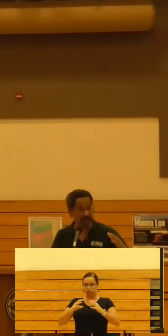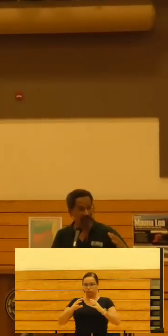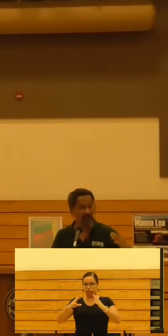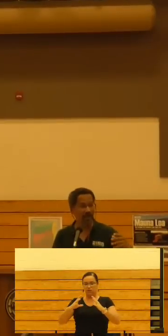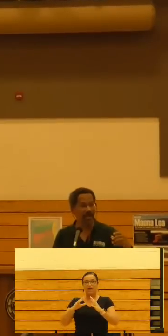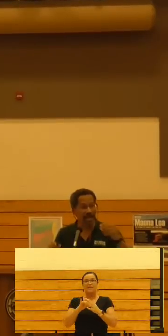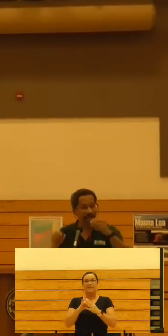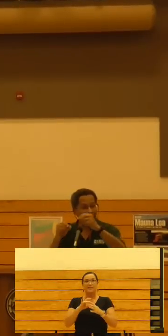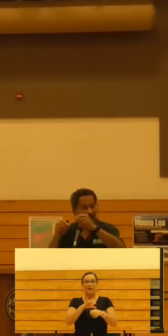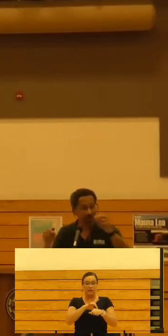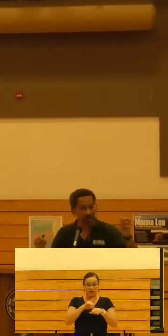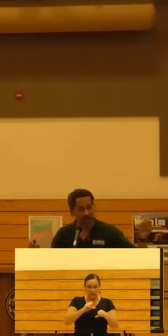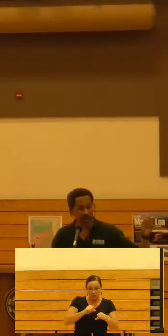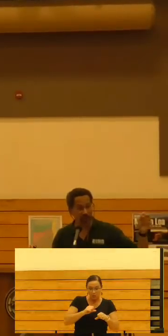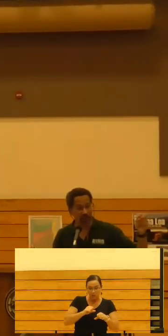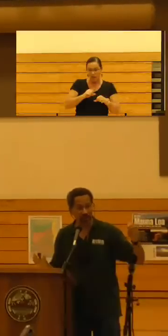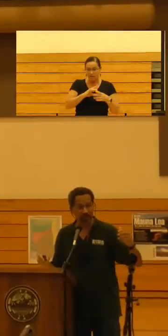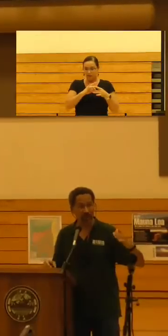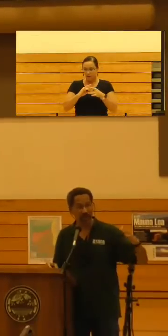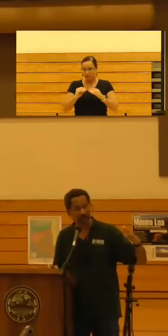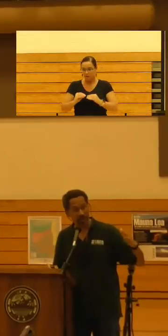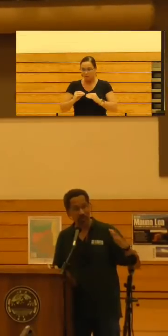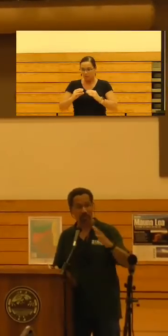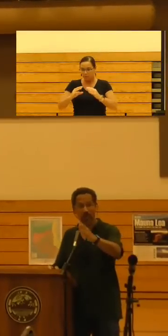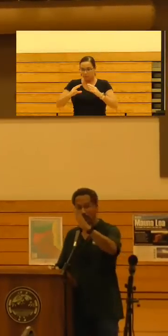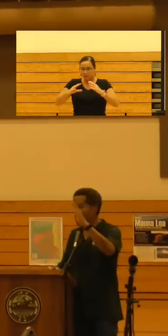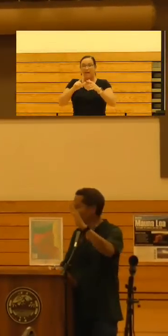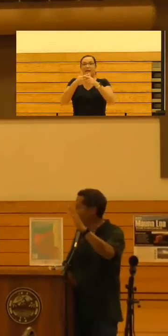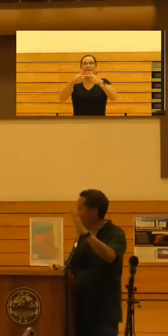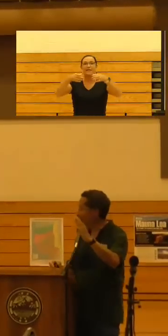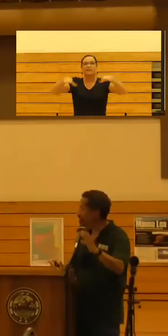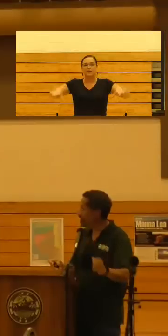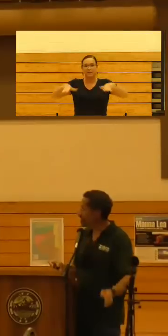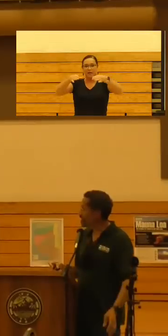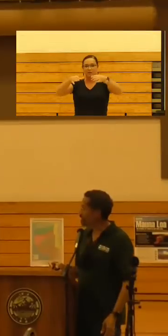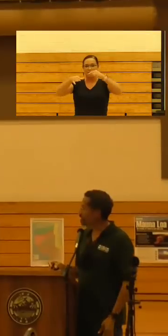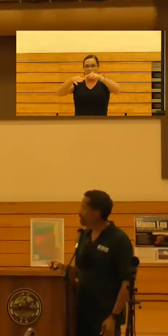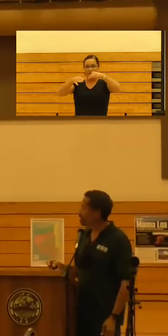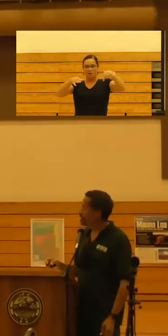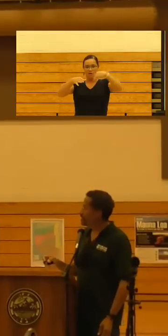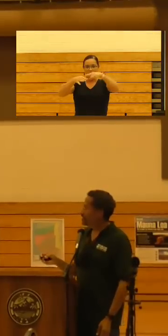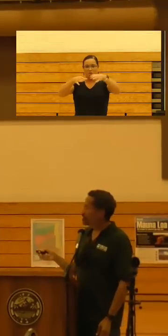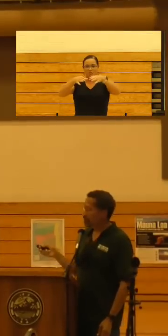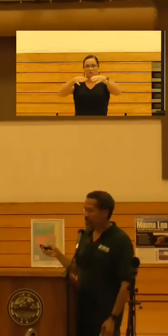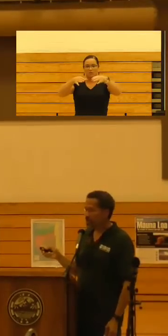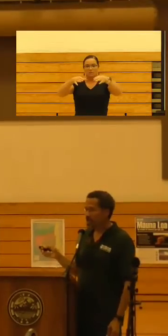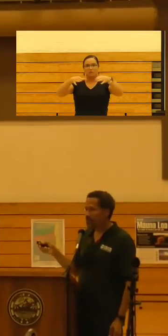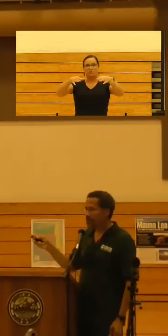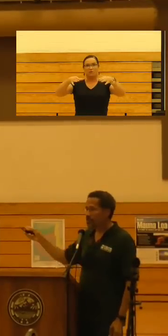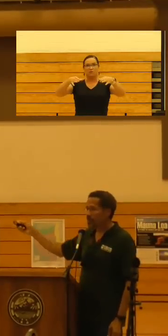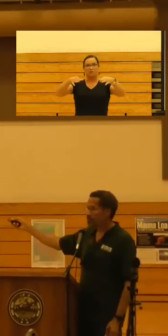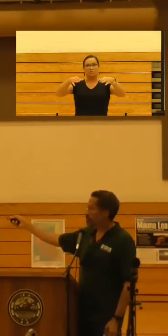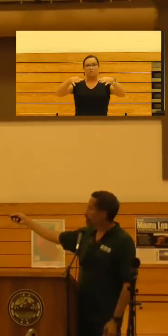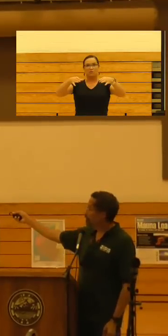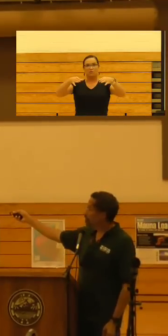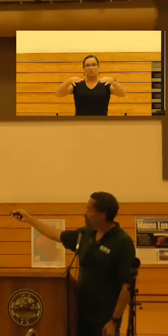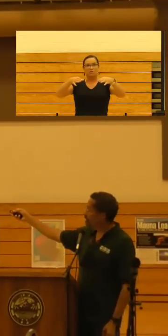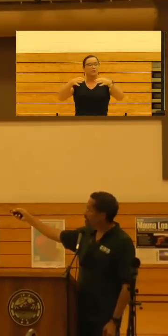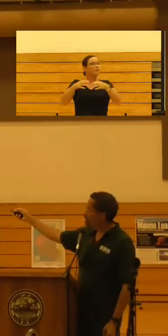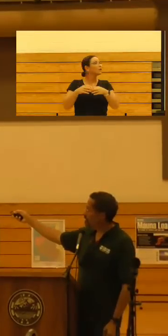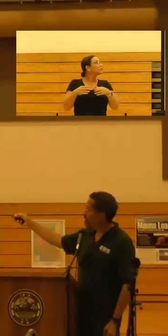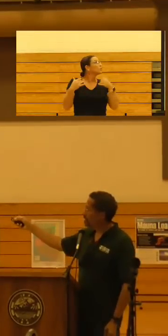seismic activity, and the extension across the volcano to go increasing. So what's happening? We have